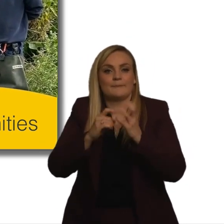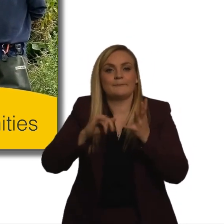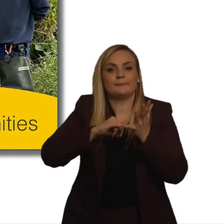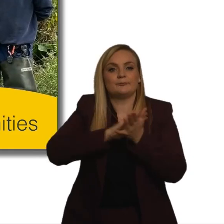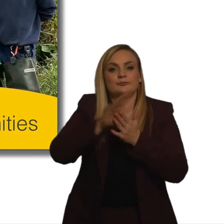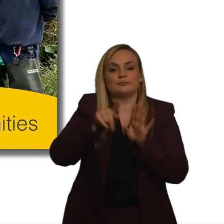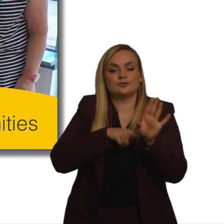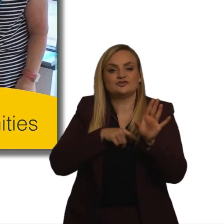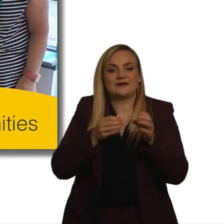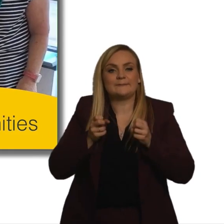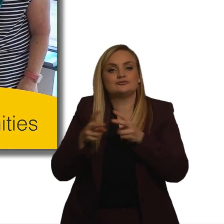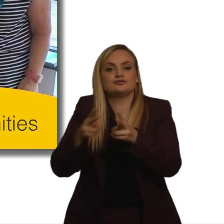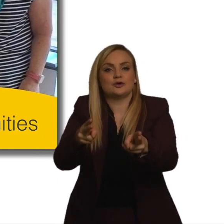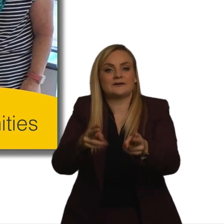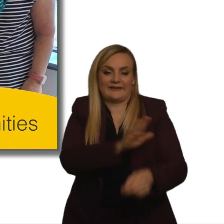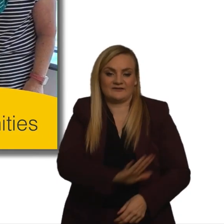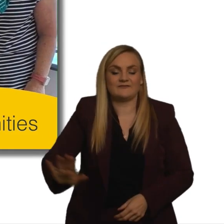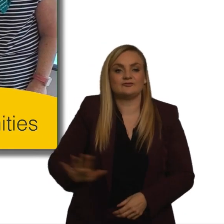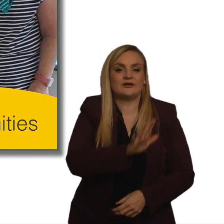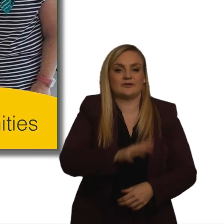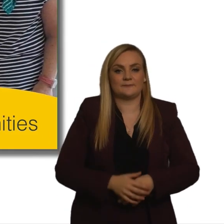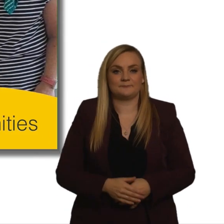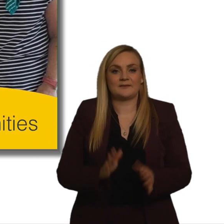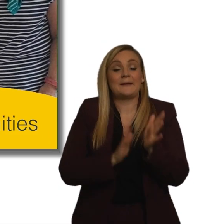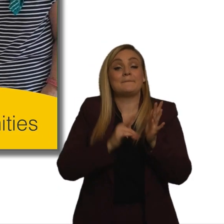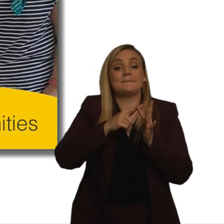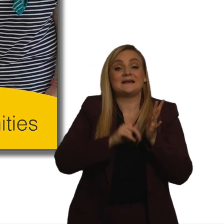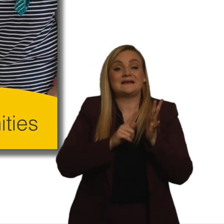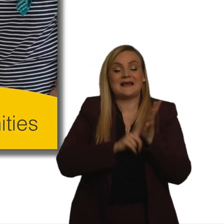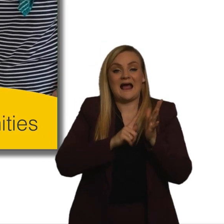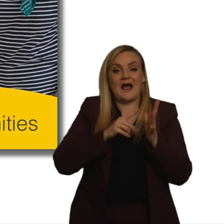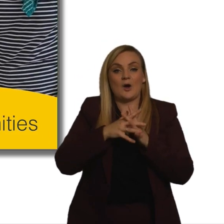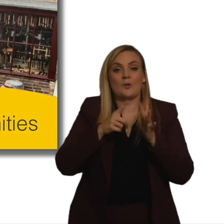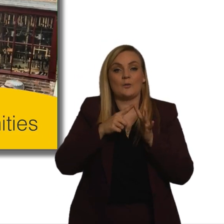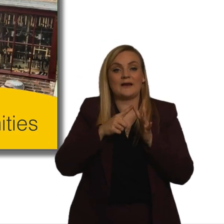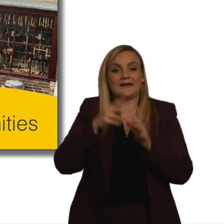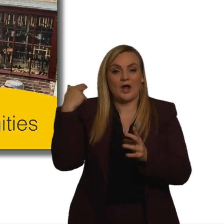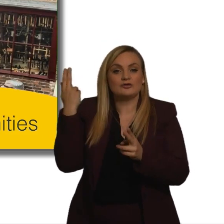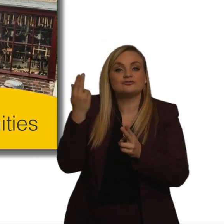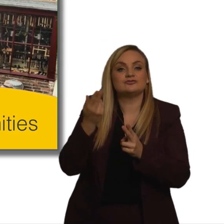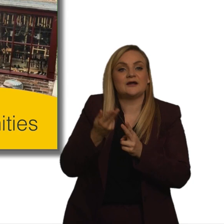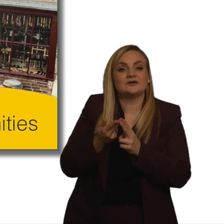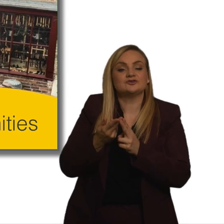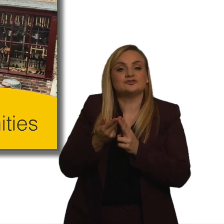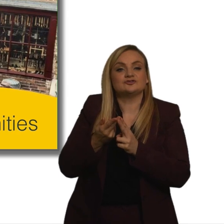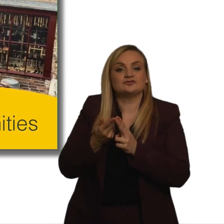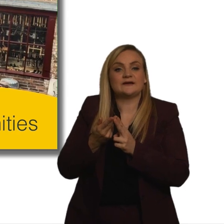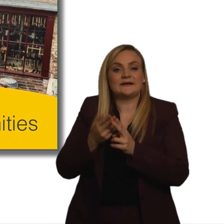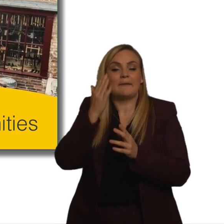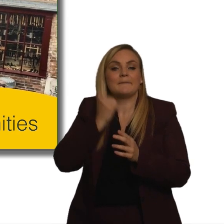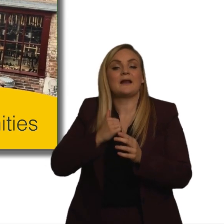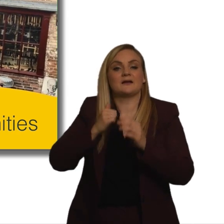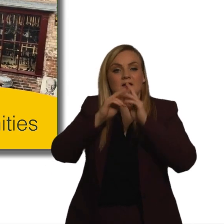Region. We showcased our Malawi partnership and hosted heritage visits to Black Country Museum,